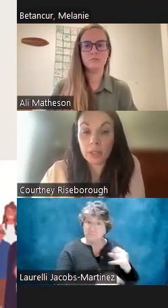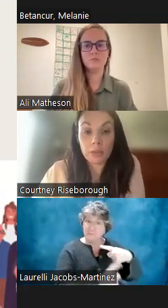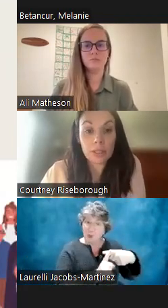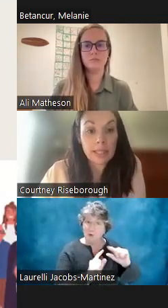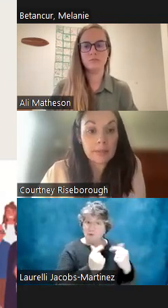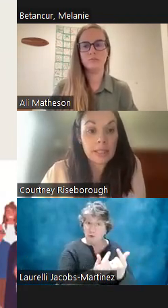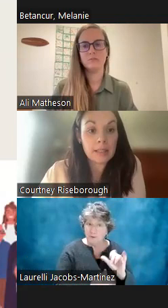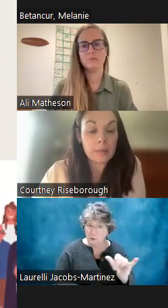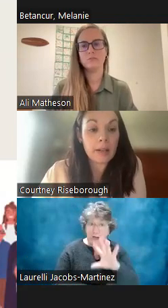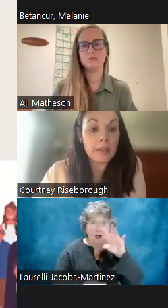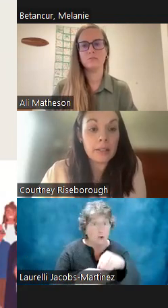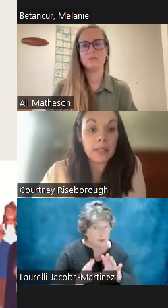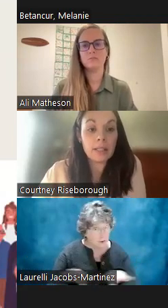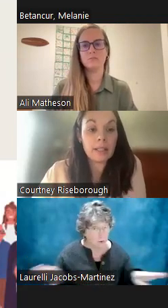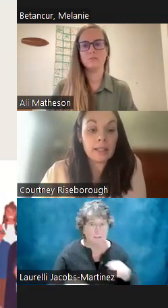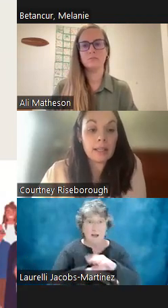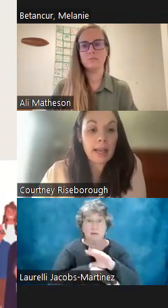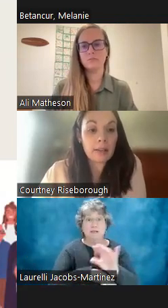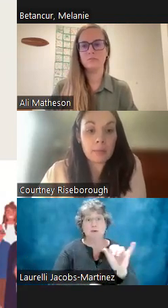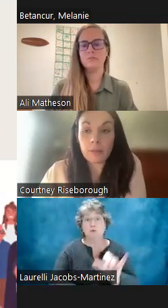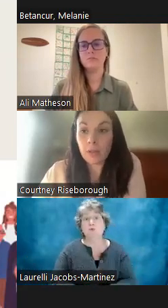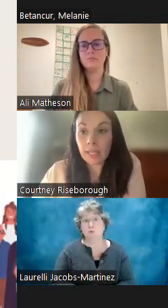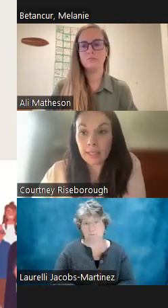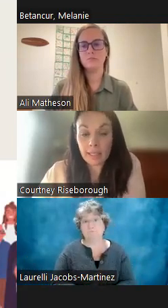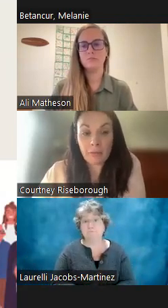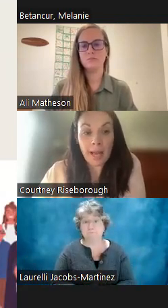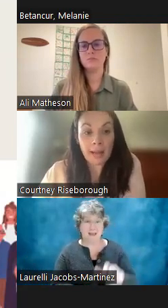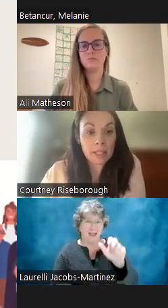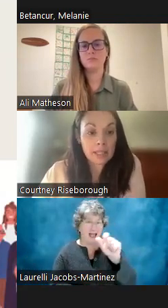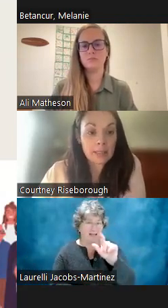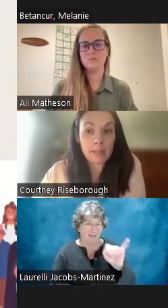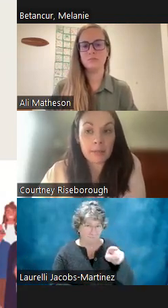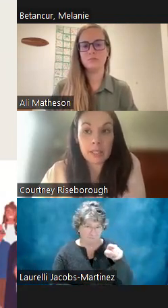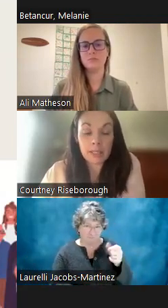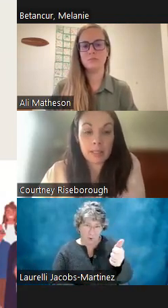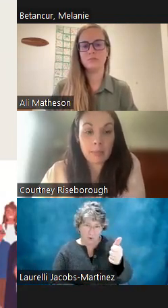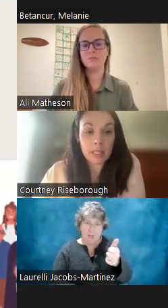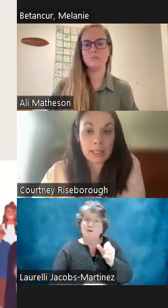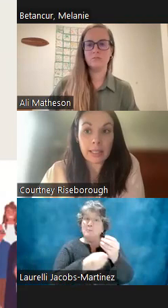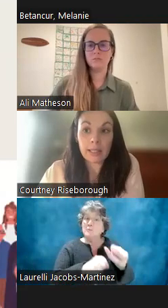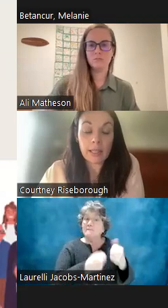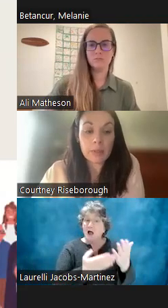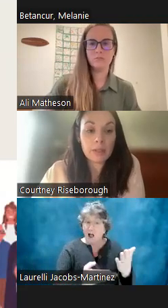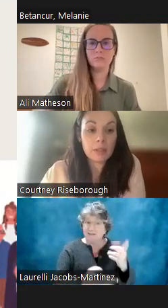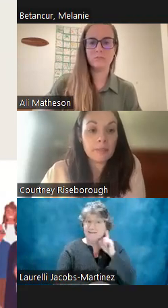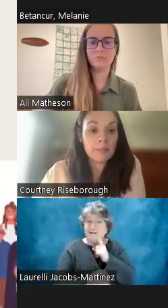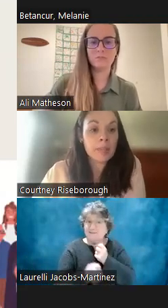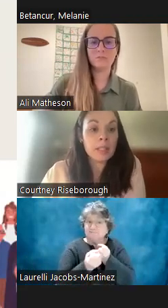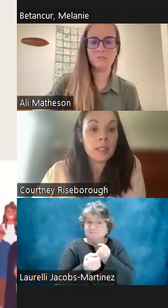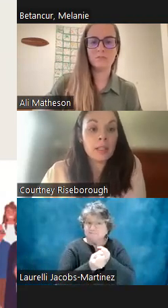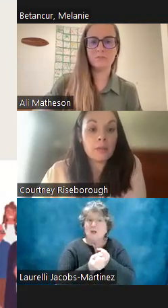include children's counseling as well. Ali provides deaf advocacy services in American Sign